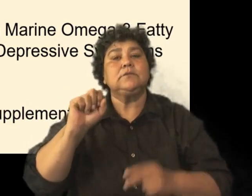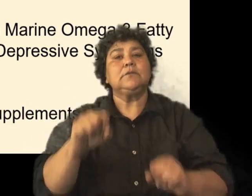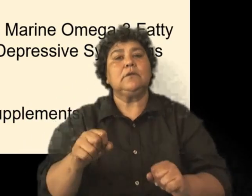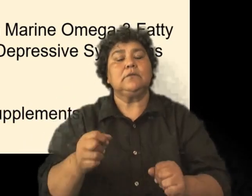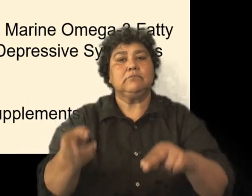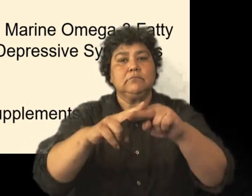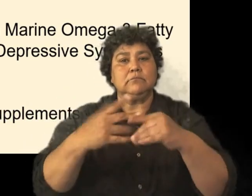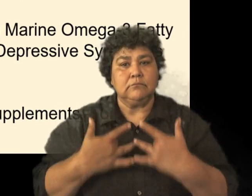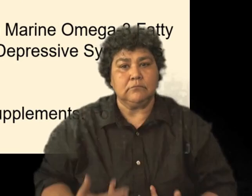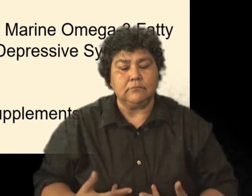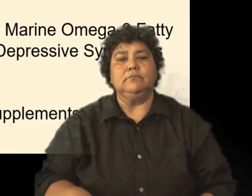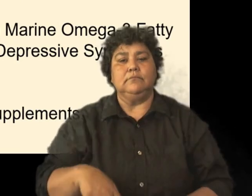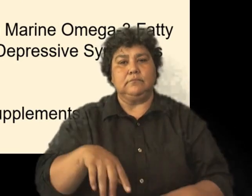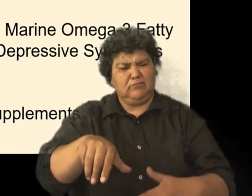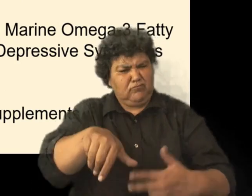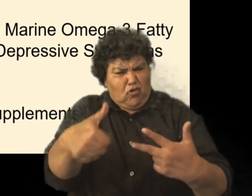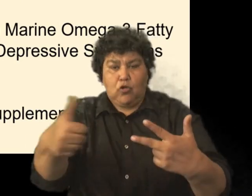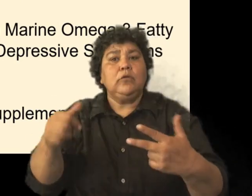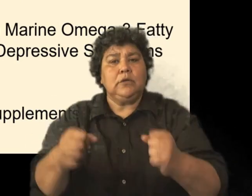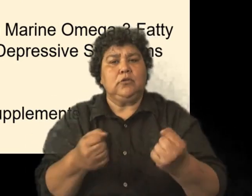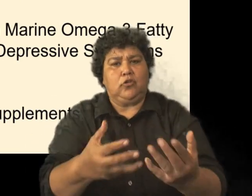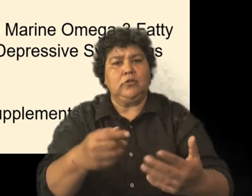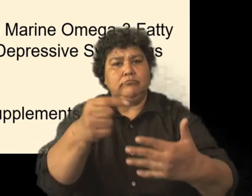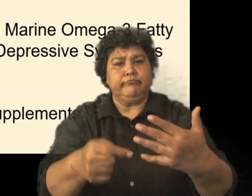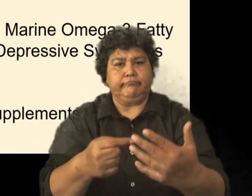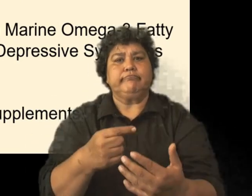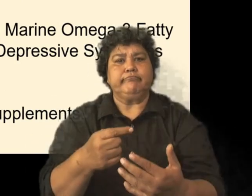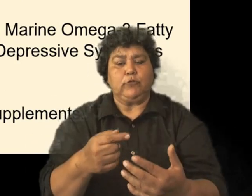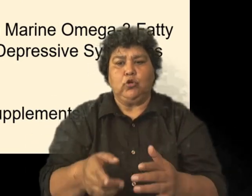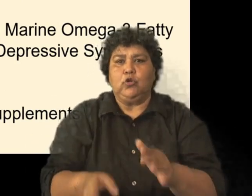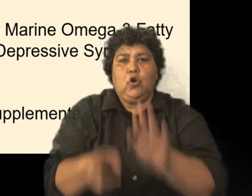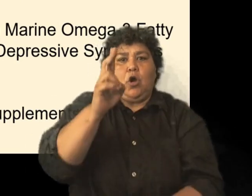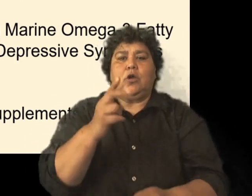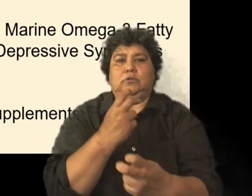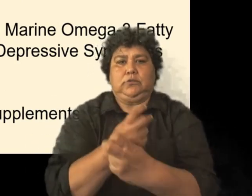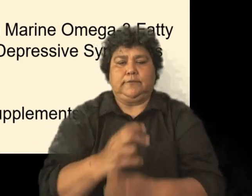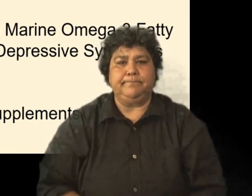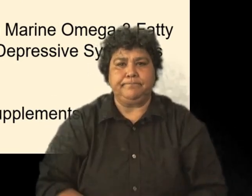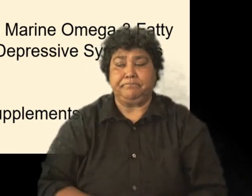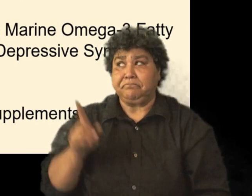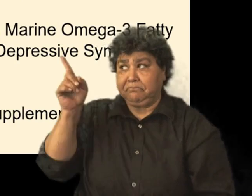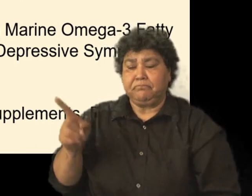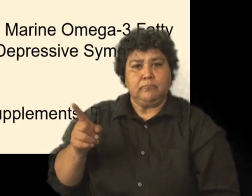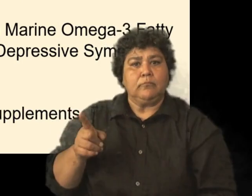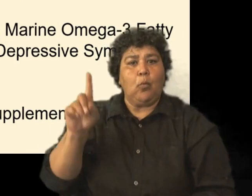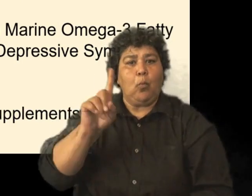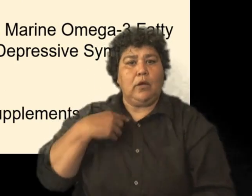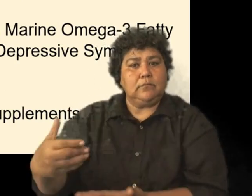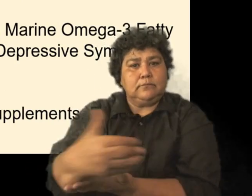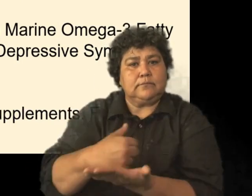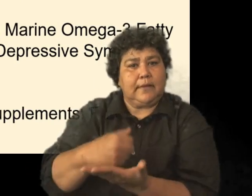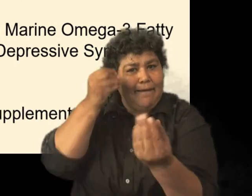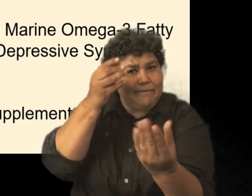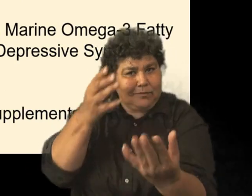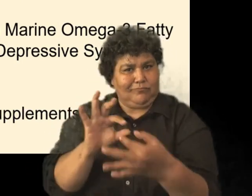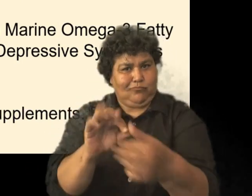This slide shows references that support the concerns I mentioned regarding supplements and vitamins and call into question whether any of